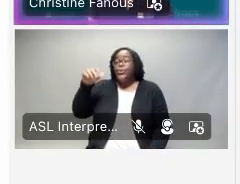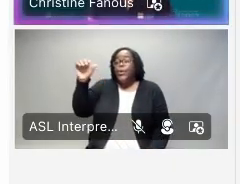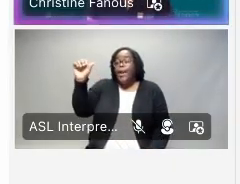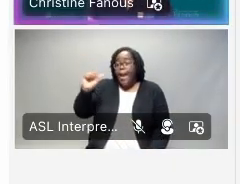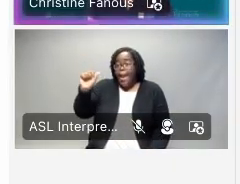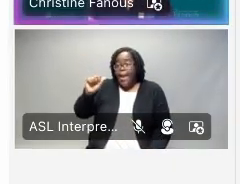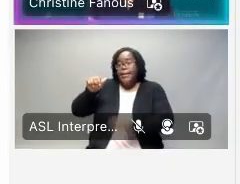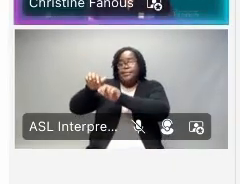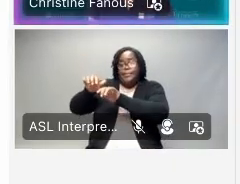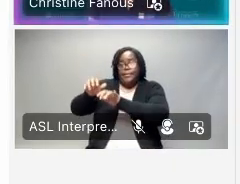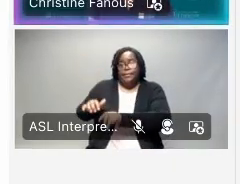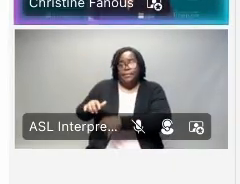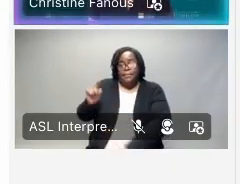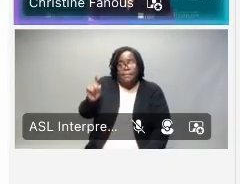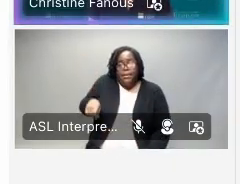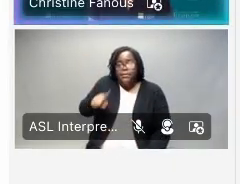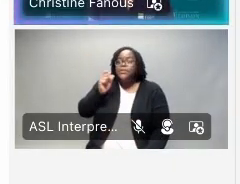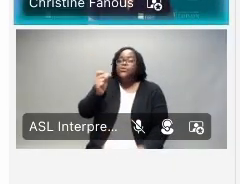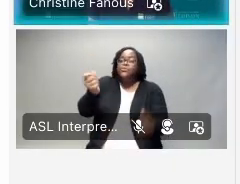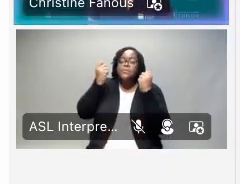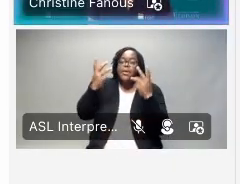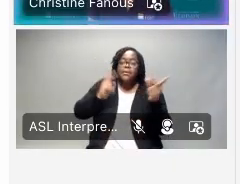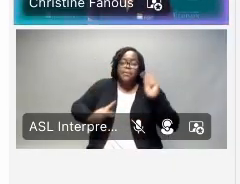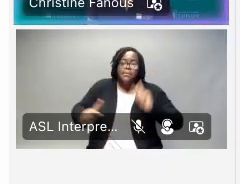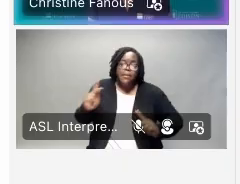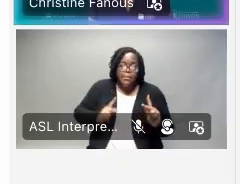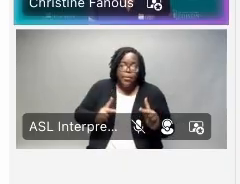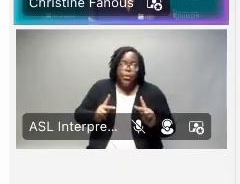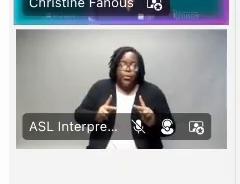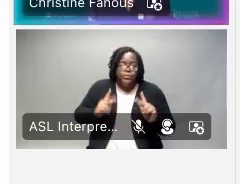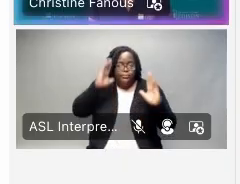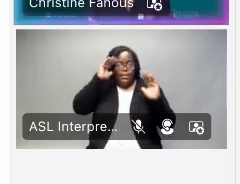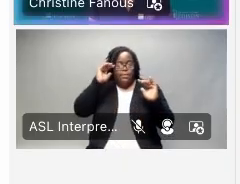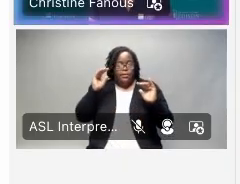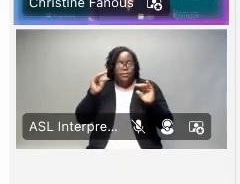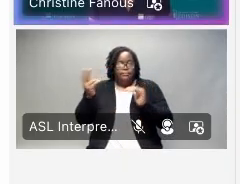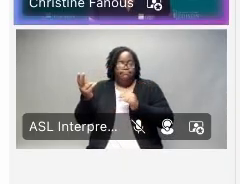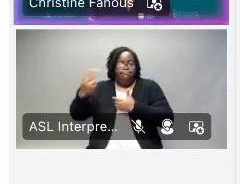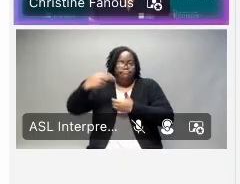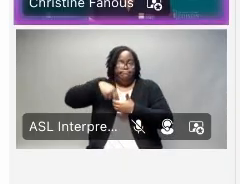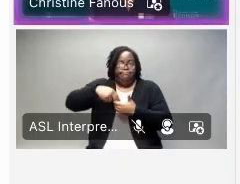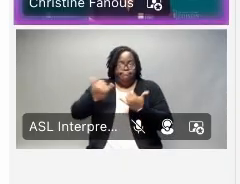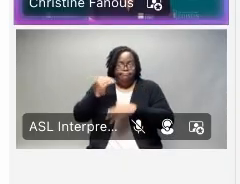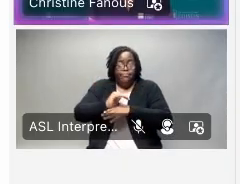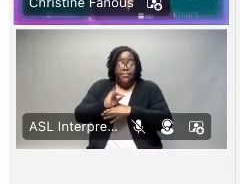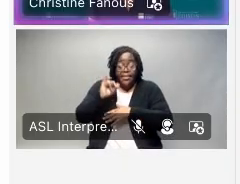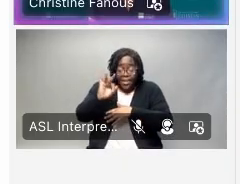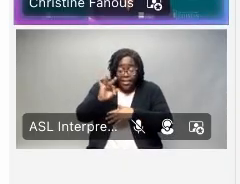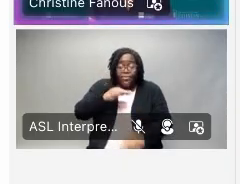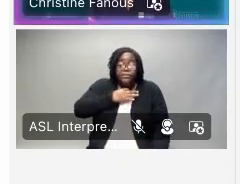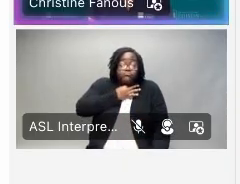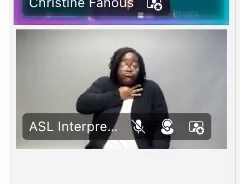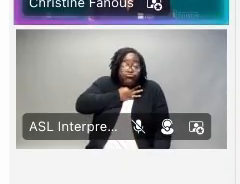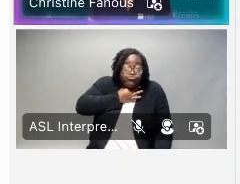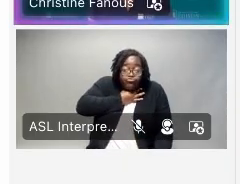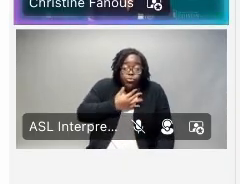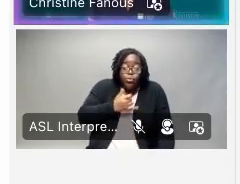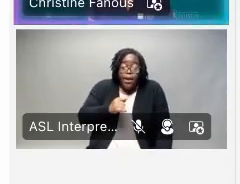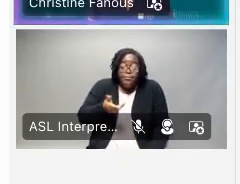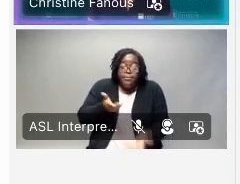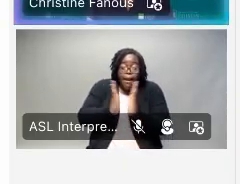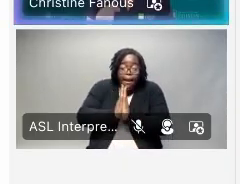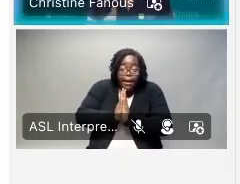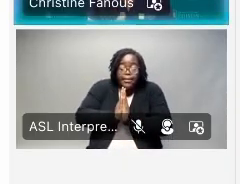the chat, given the volume of people that we are expecting to attend tonight. So again, if you want to ask a question, click the